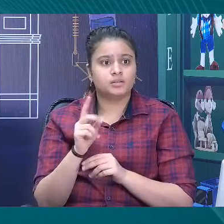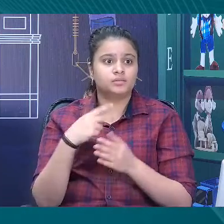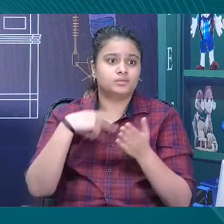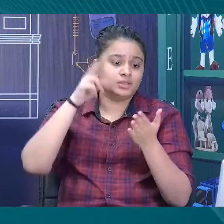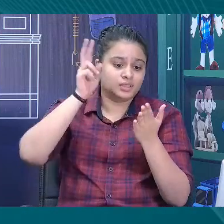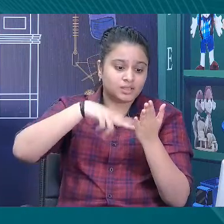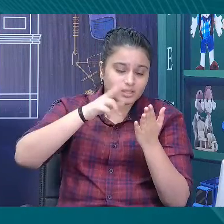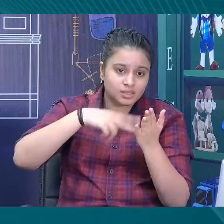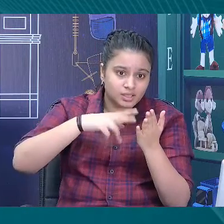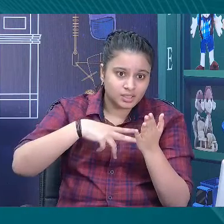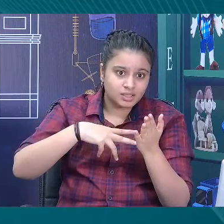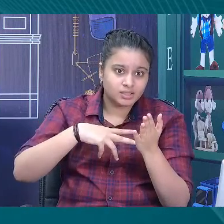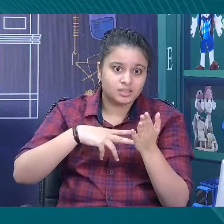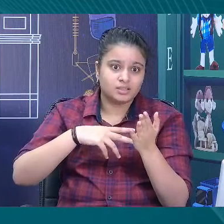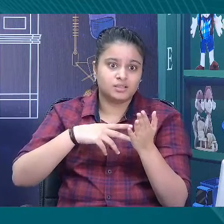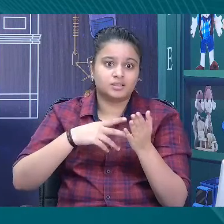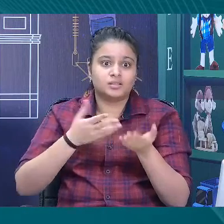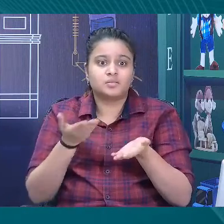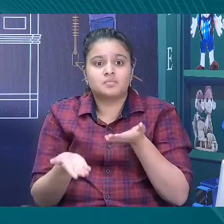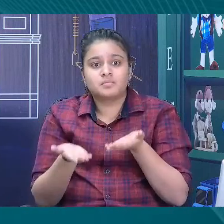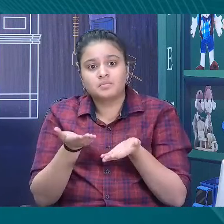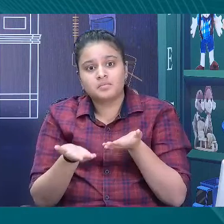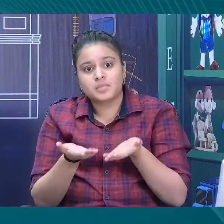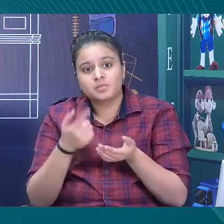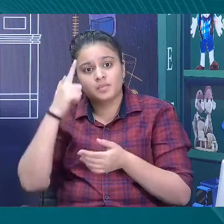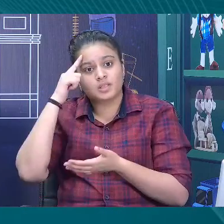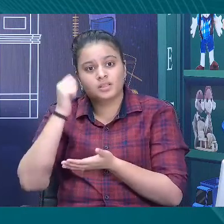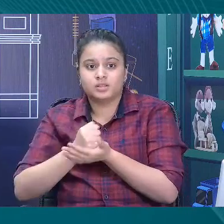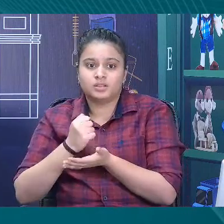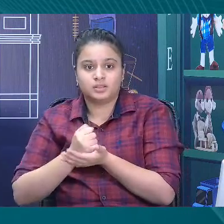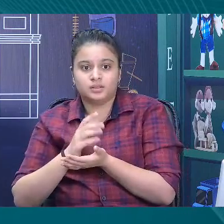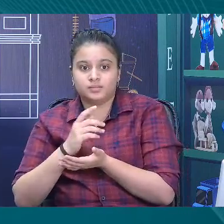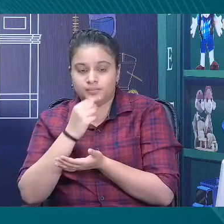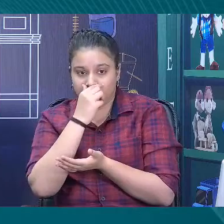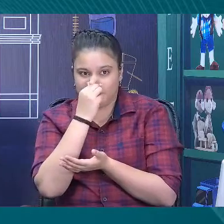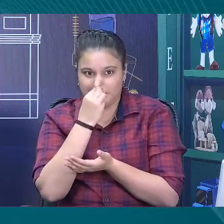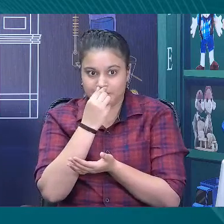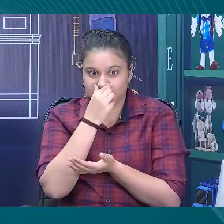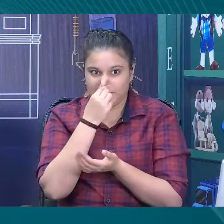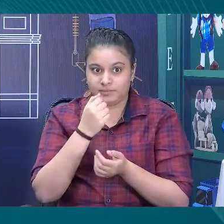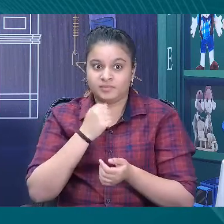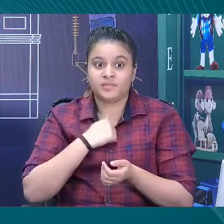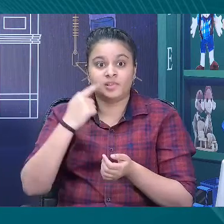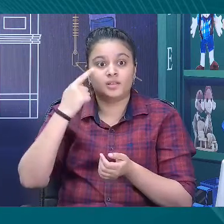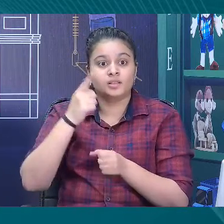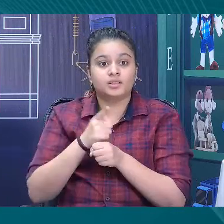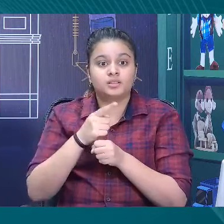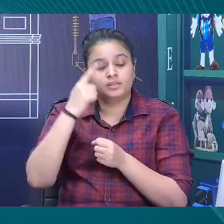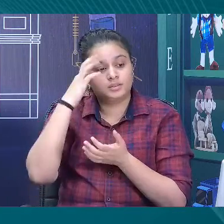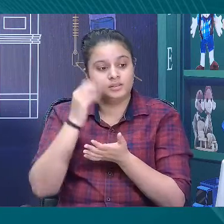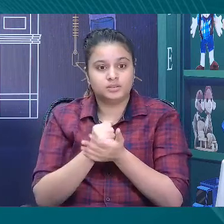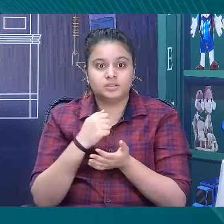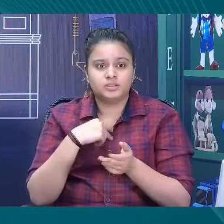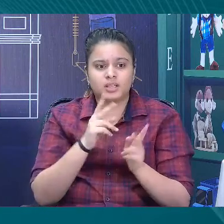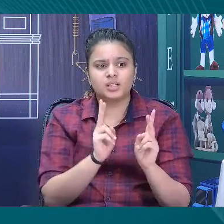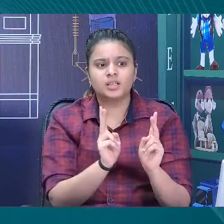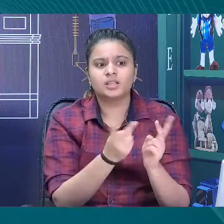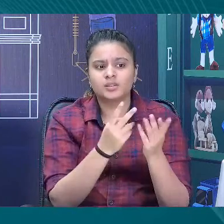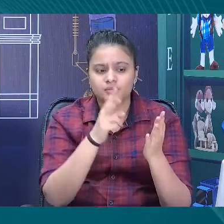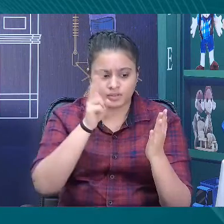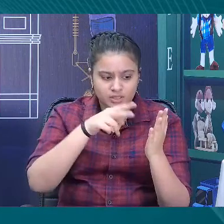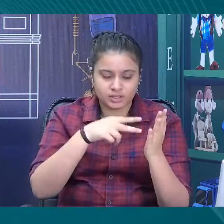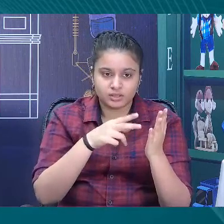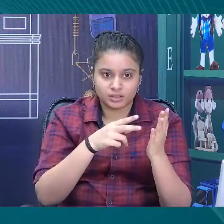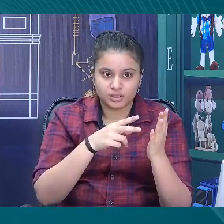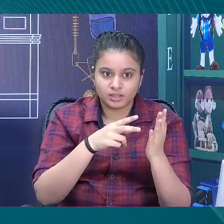reading task you might decide that, okay, I want the child to have a slightly differentiated reading